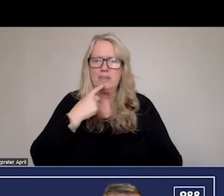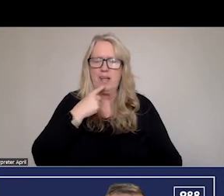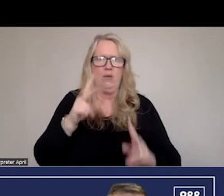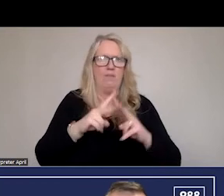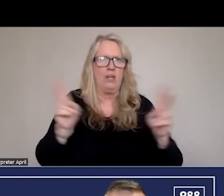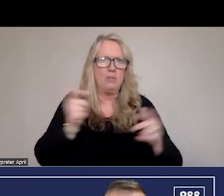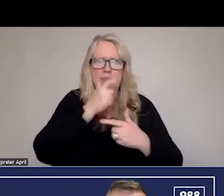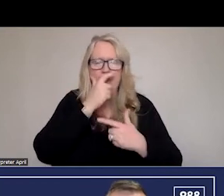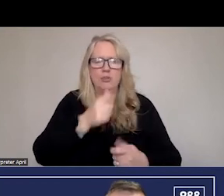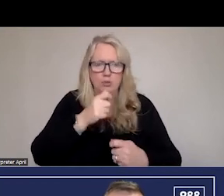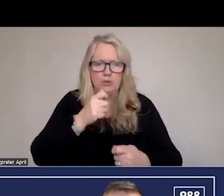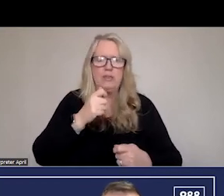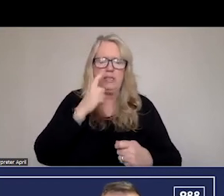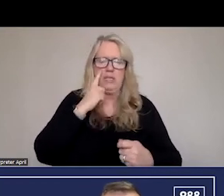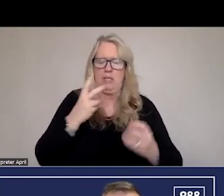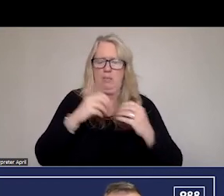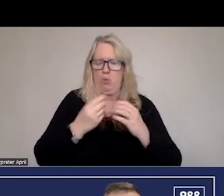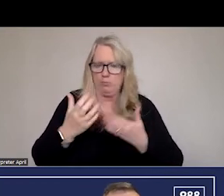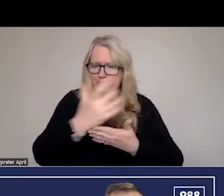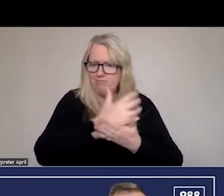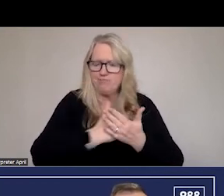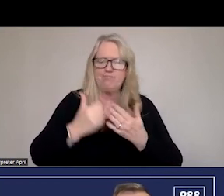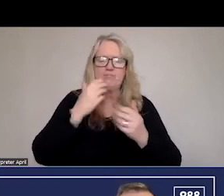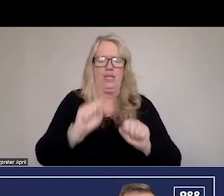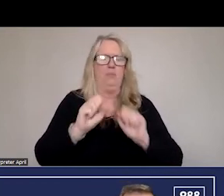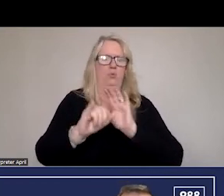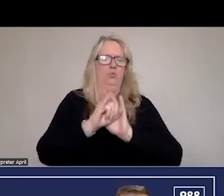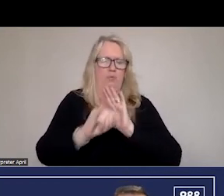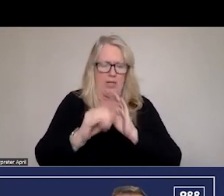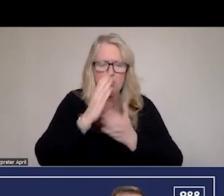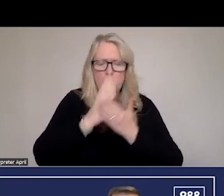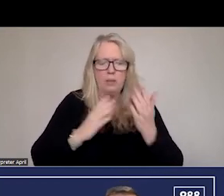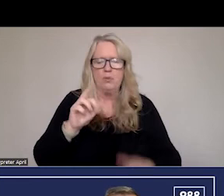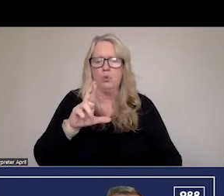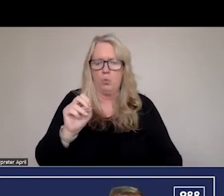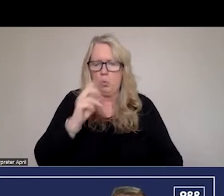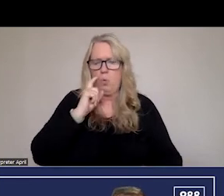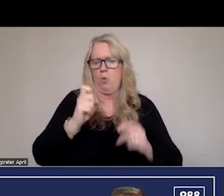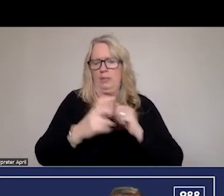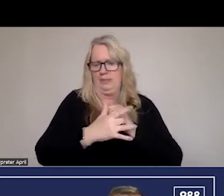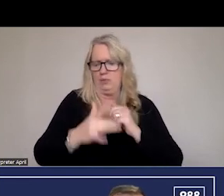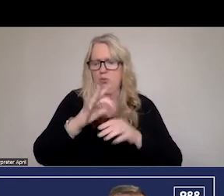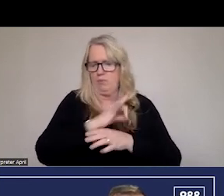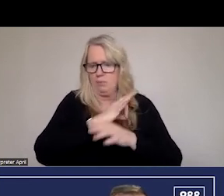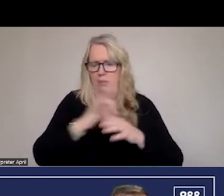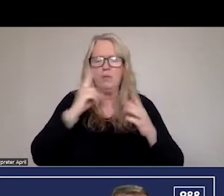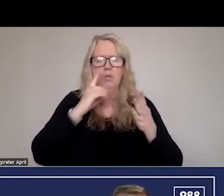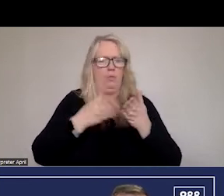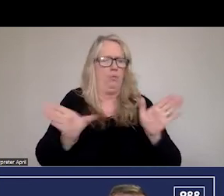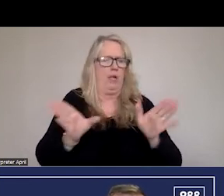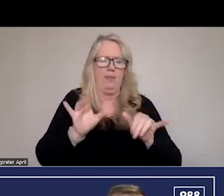interested in enhancing data collection and identifying some core technical functionalities across the crisis system.